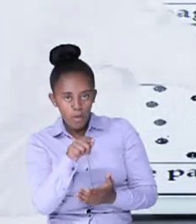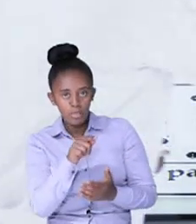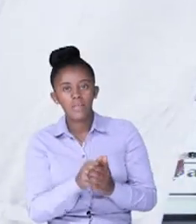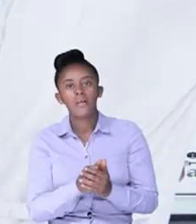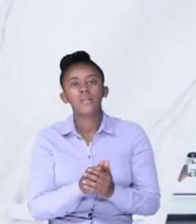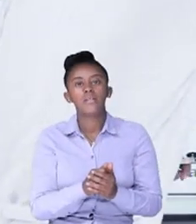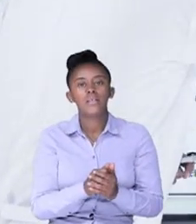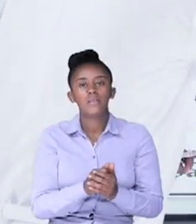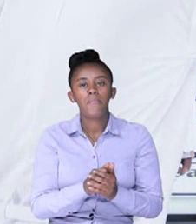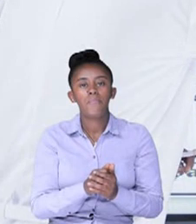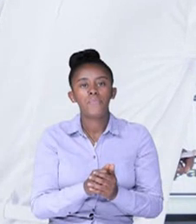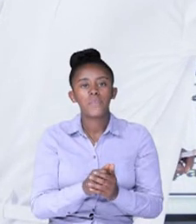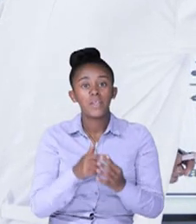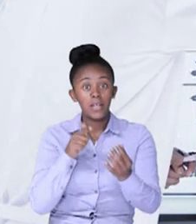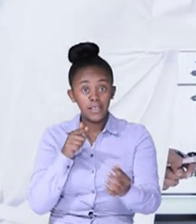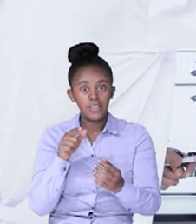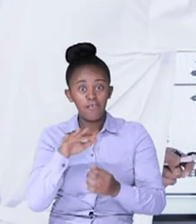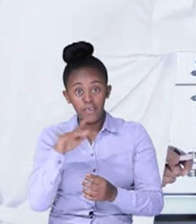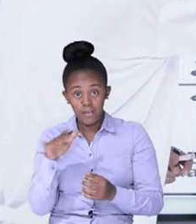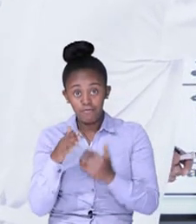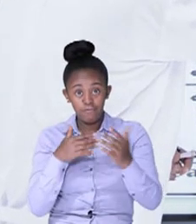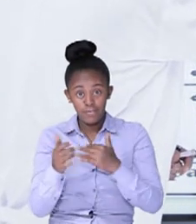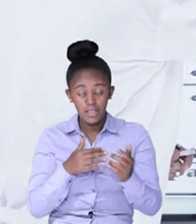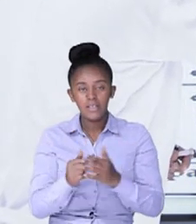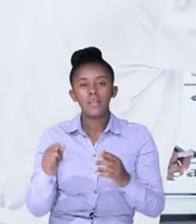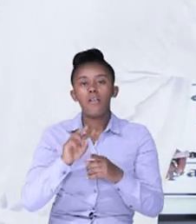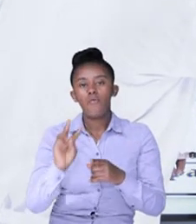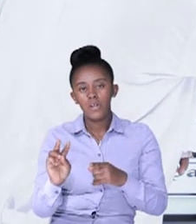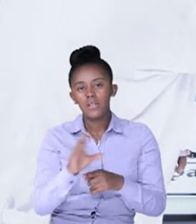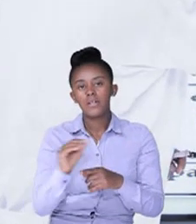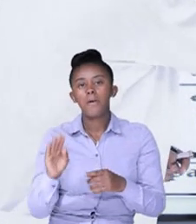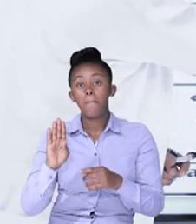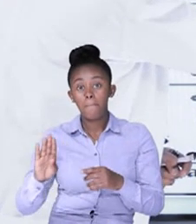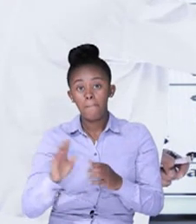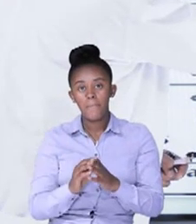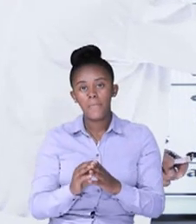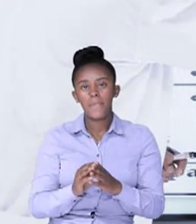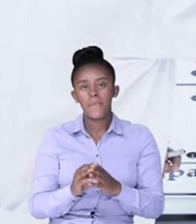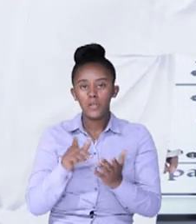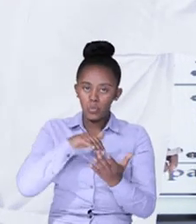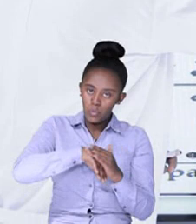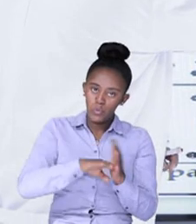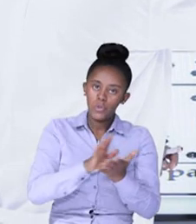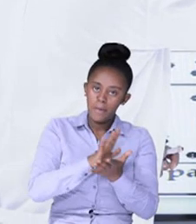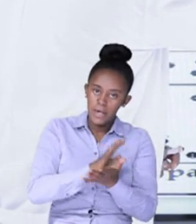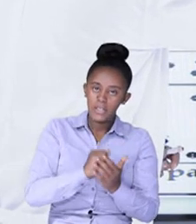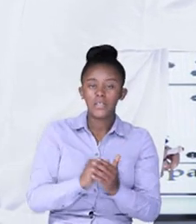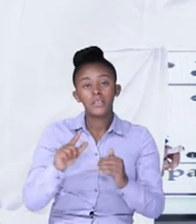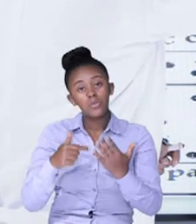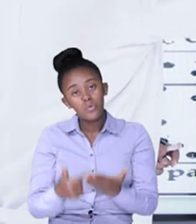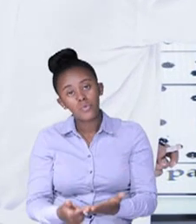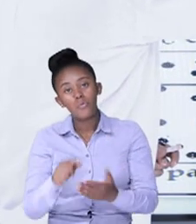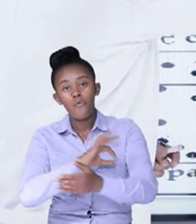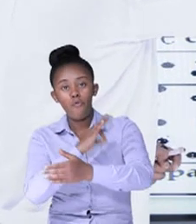your index finger to the direction of the velocity. The magnetic field is still acting into the page, so